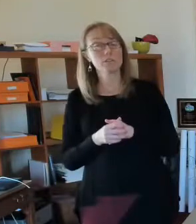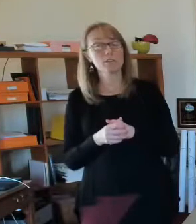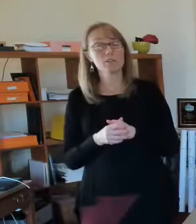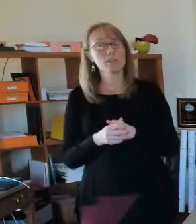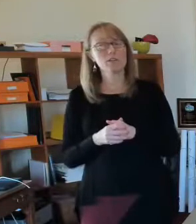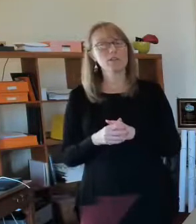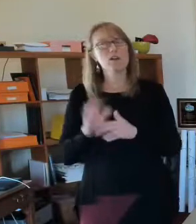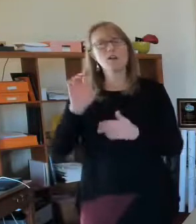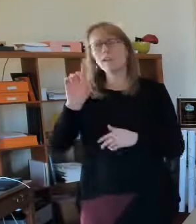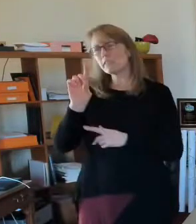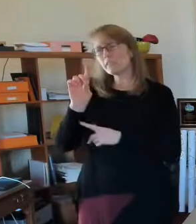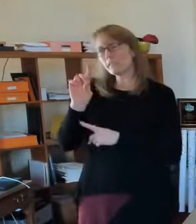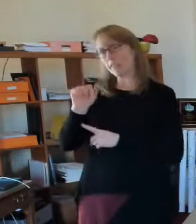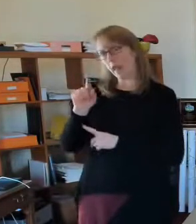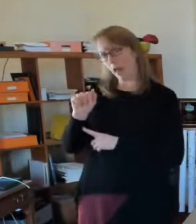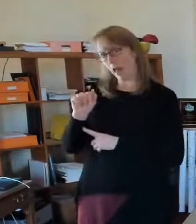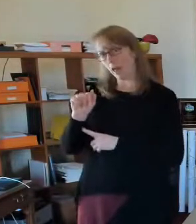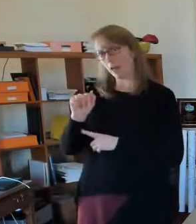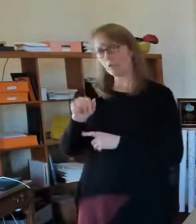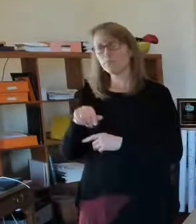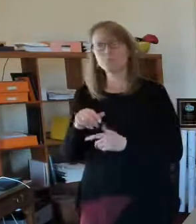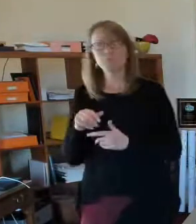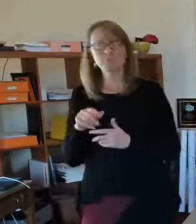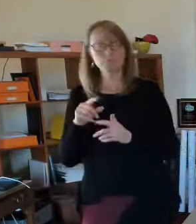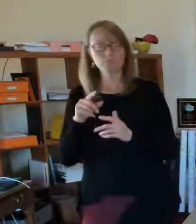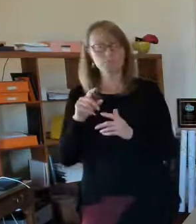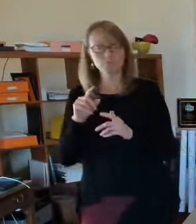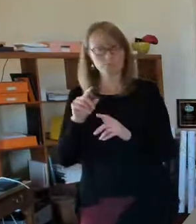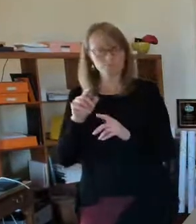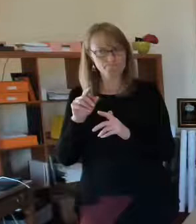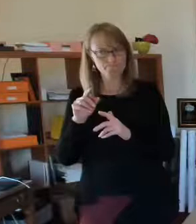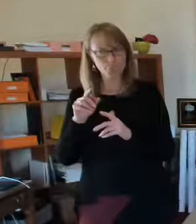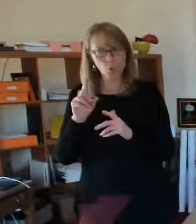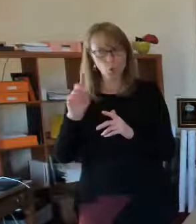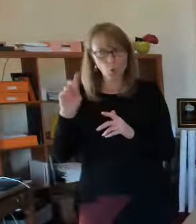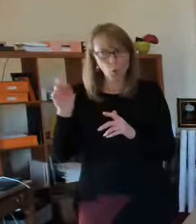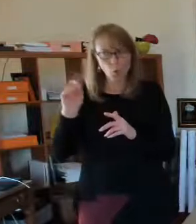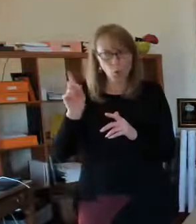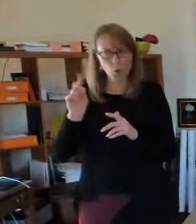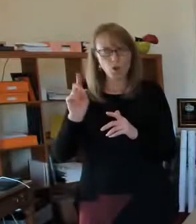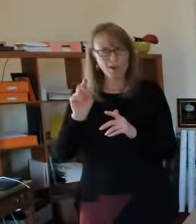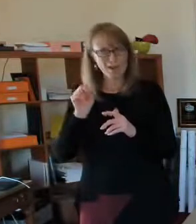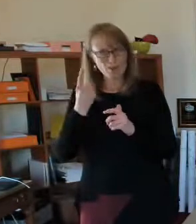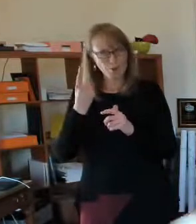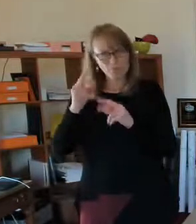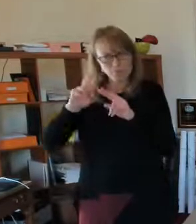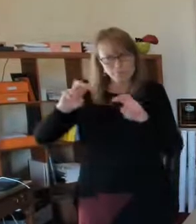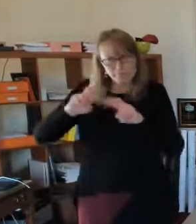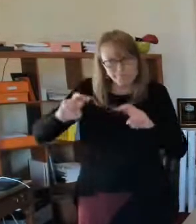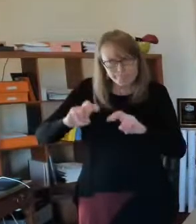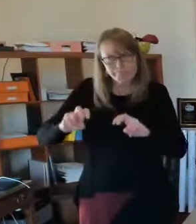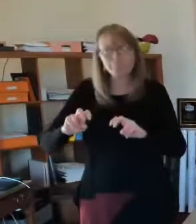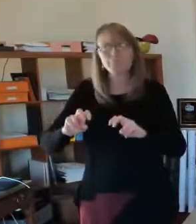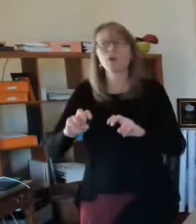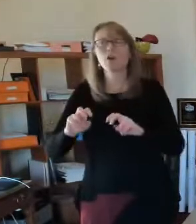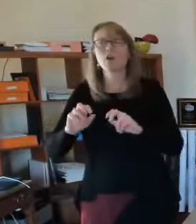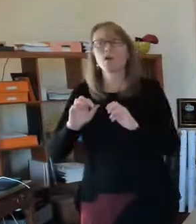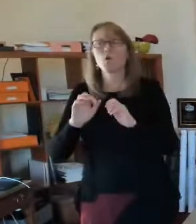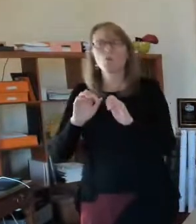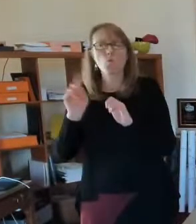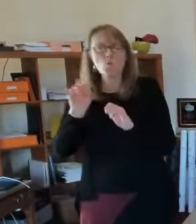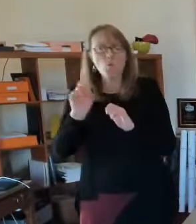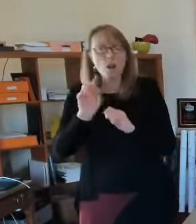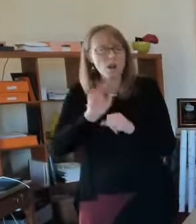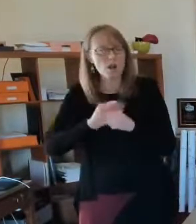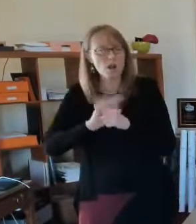specific point of transmission in terms of where it is happening. Has the health department been able to identify specific